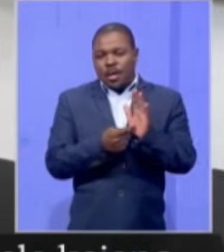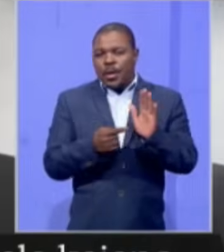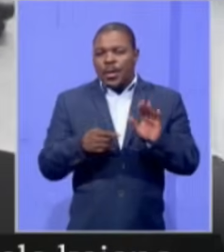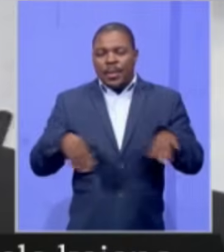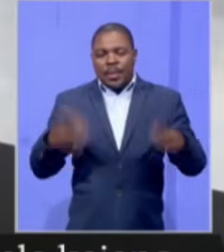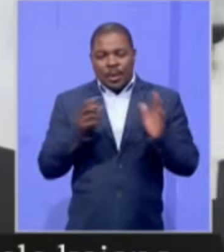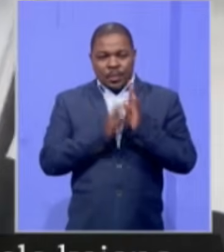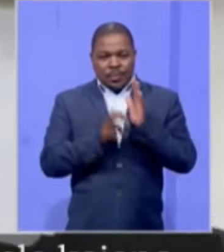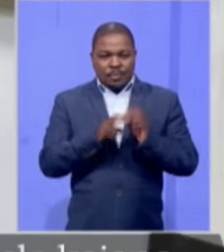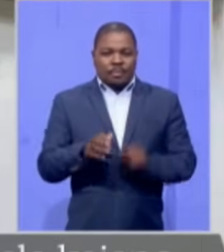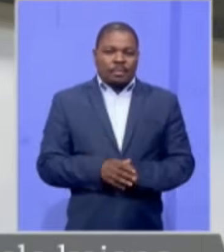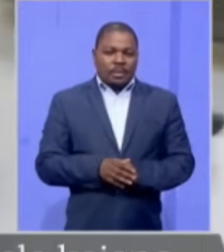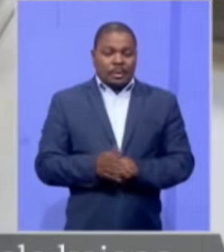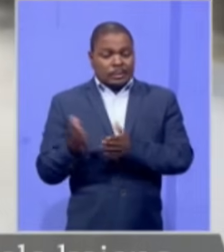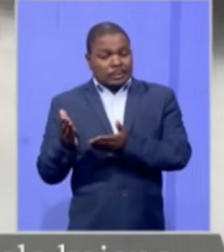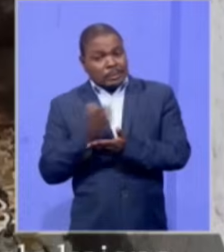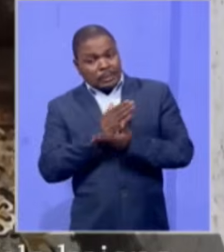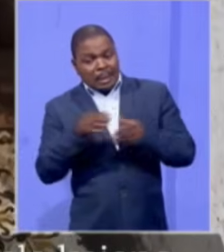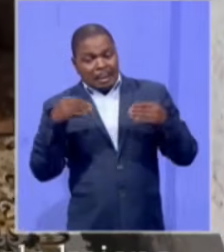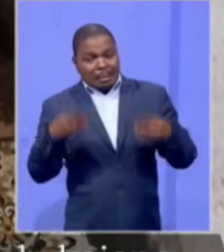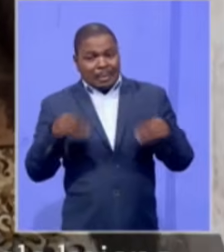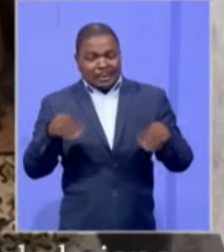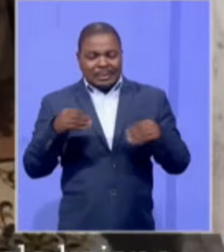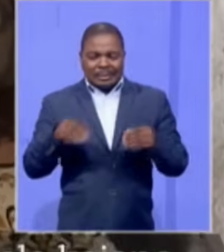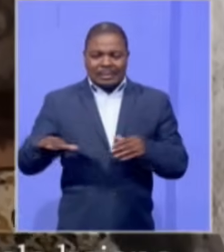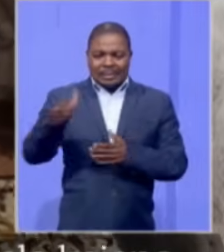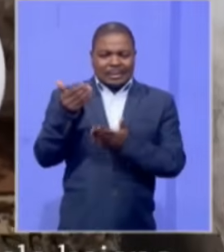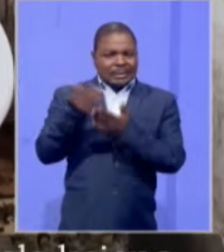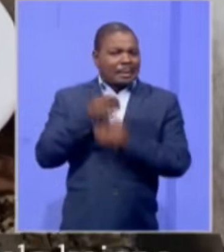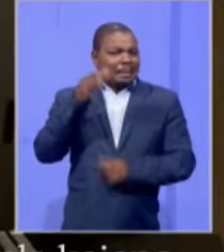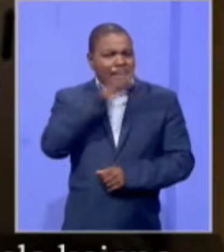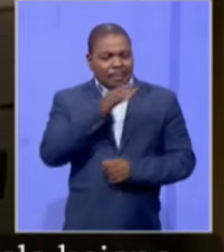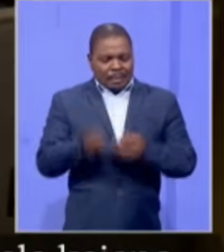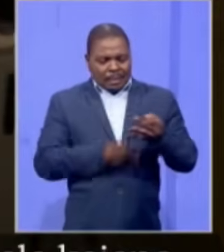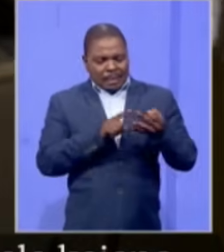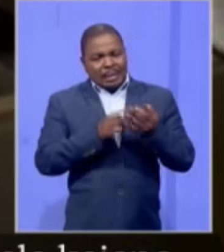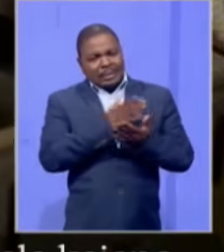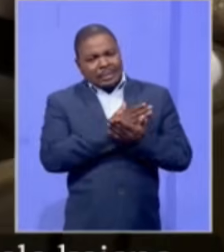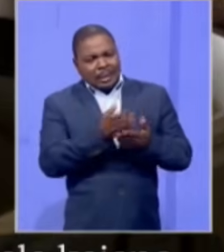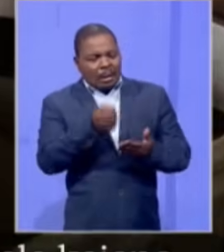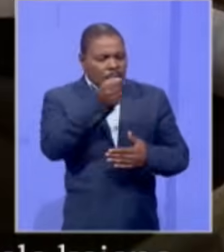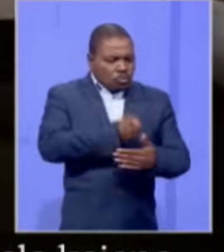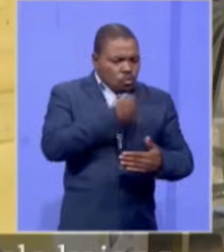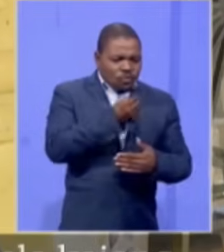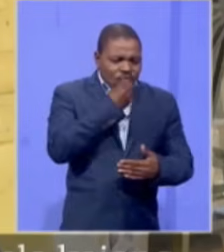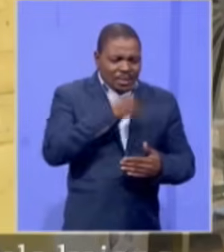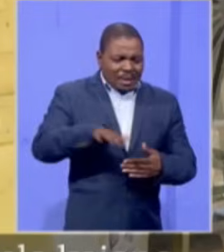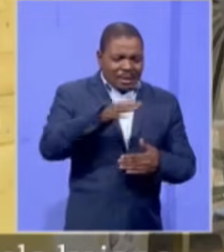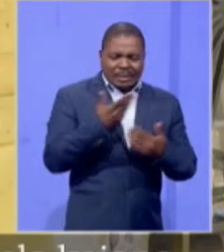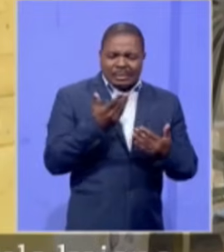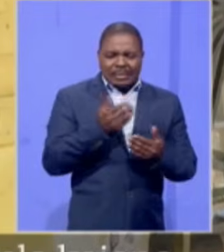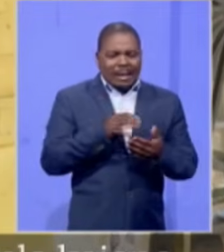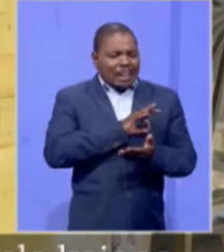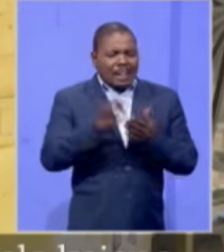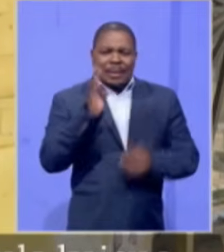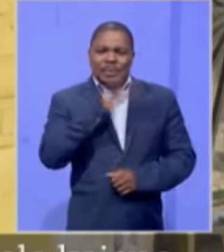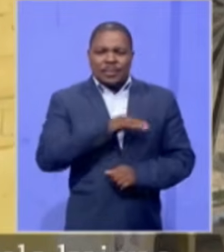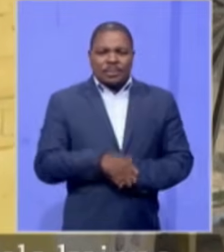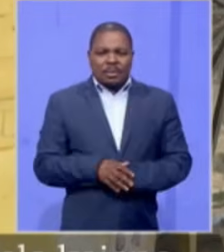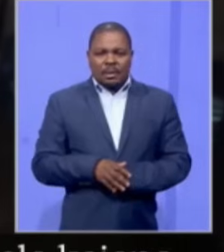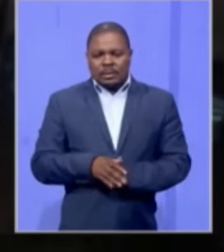dingwe di direla mo mafelong a sa babalesegang fa bangwe ba apela dijo mo mafelong a seng phepa. Ba robala le dijo kgotsa